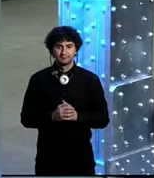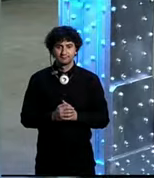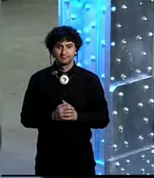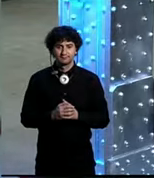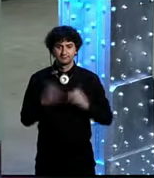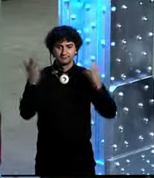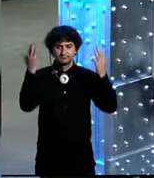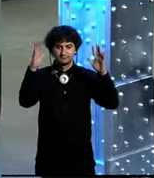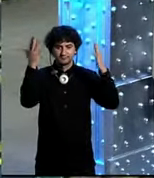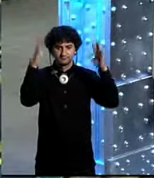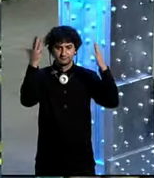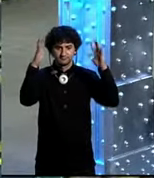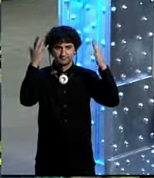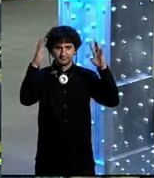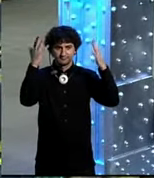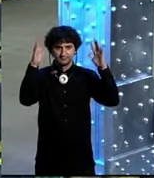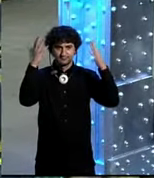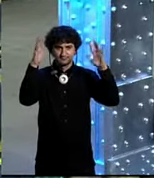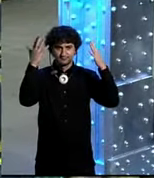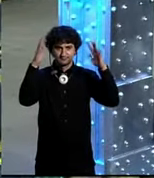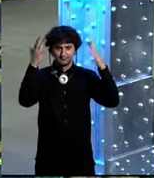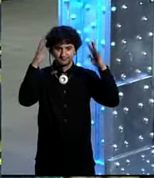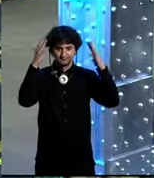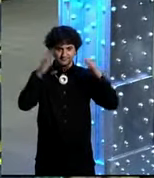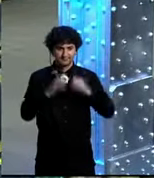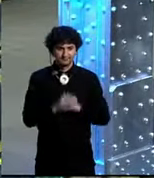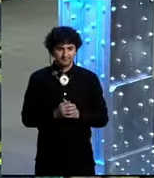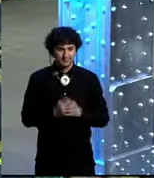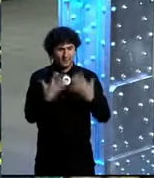Thank you. You were a great audience.